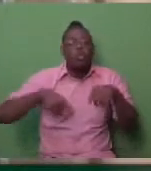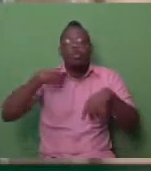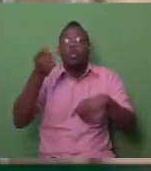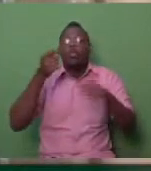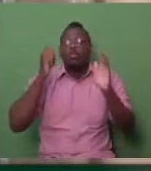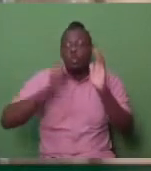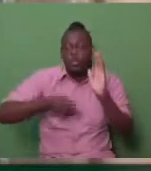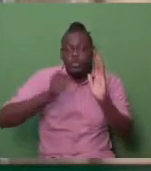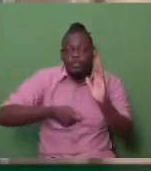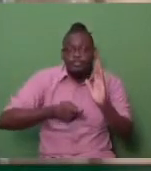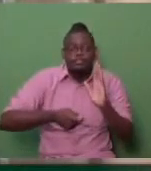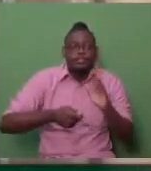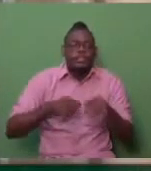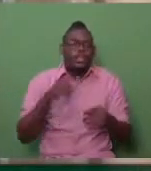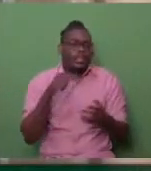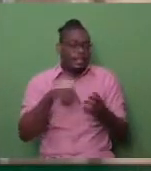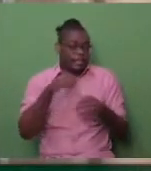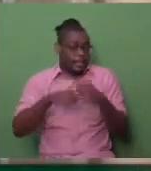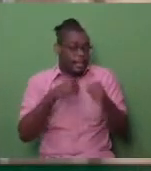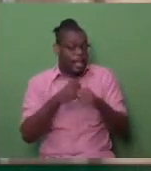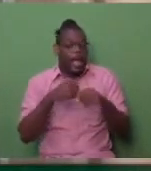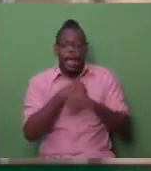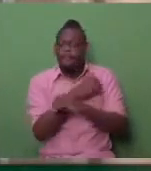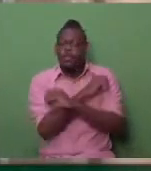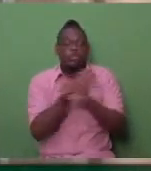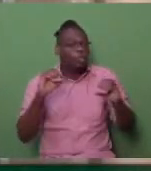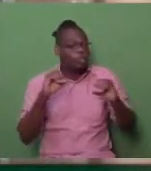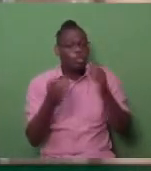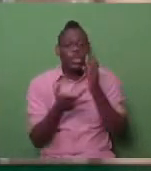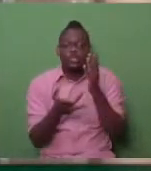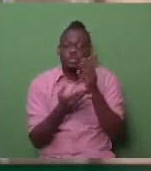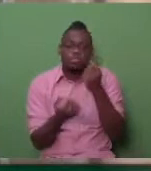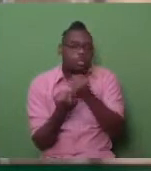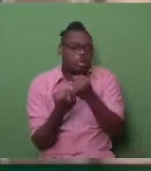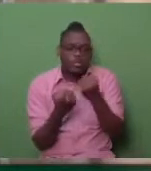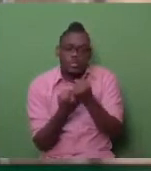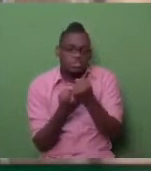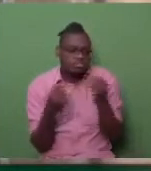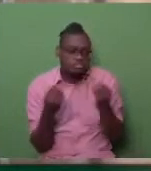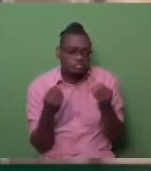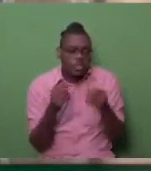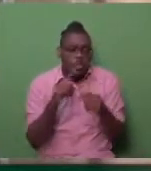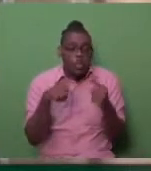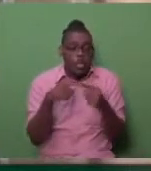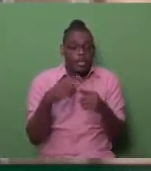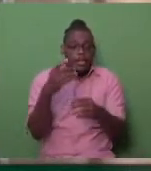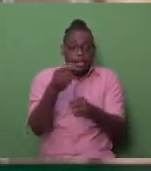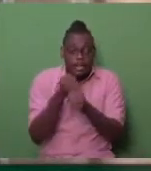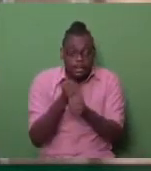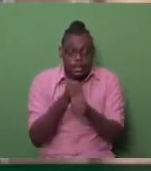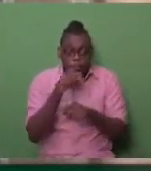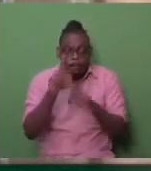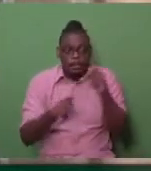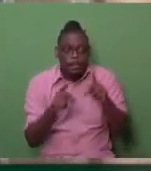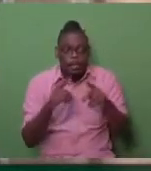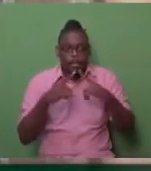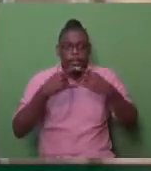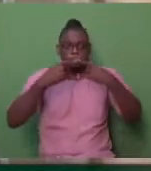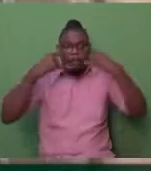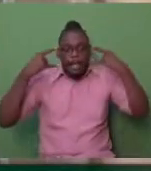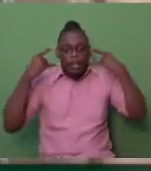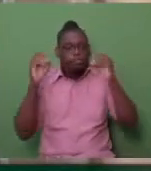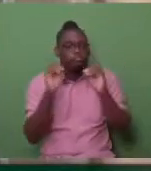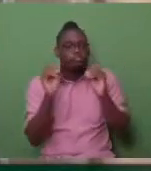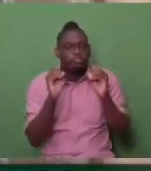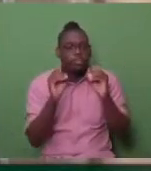not making any sense. Page 13 of last year's budget presentation mirrored similar announcements made by the minister